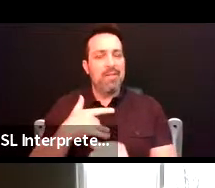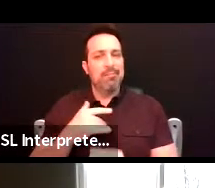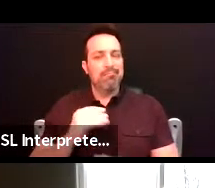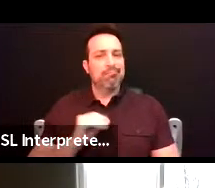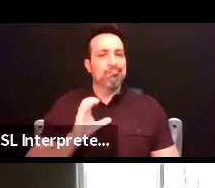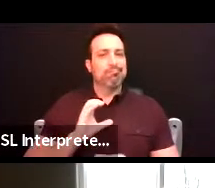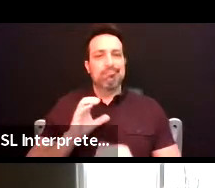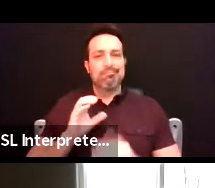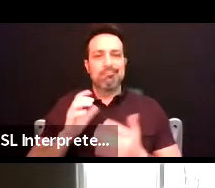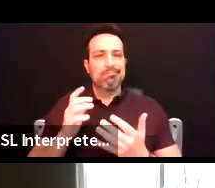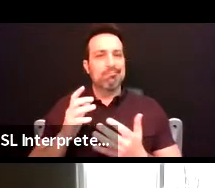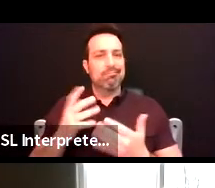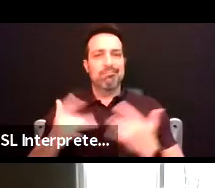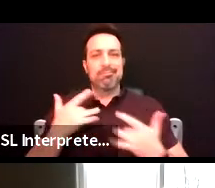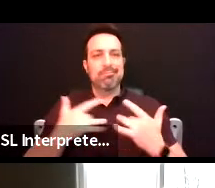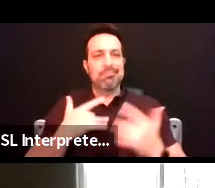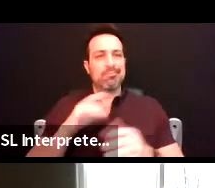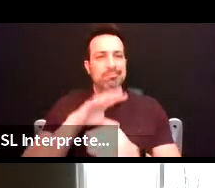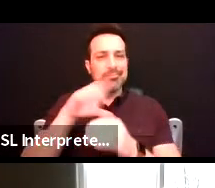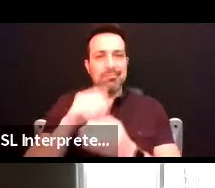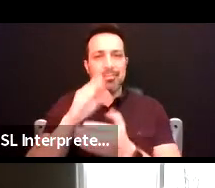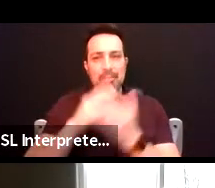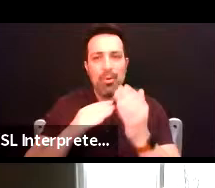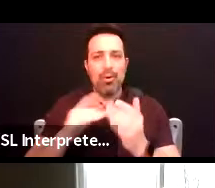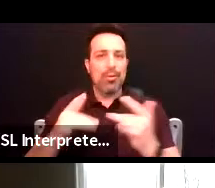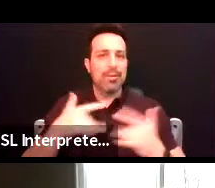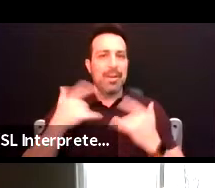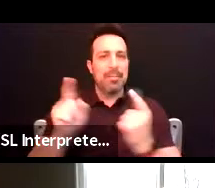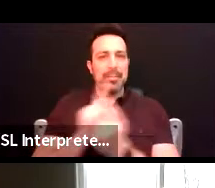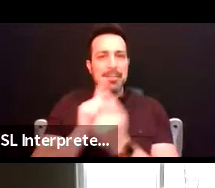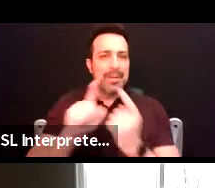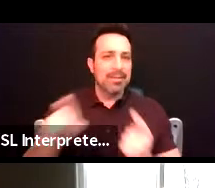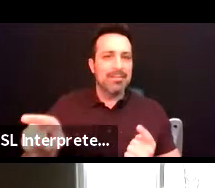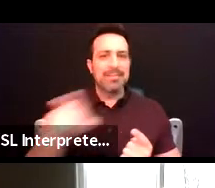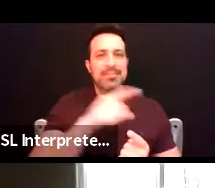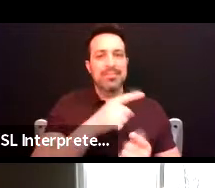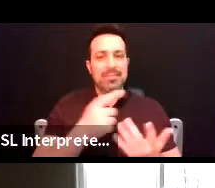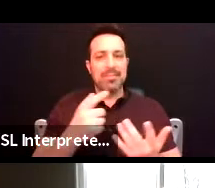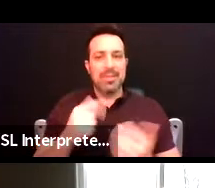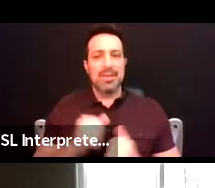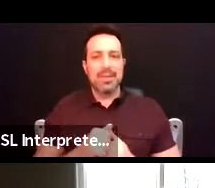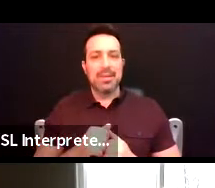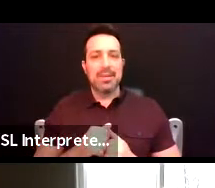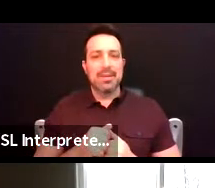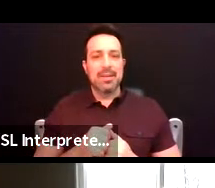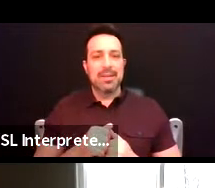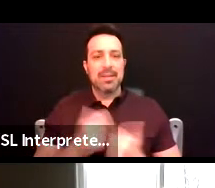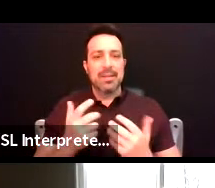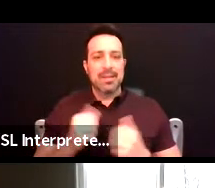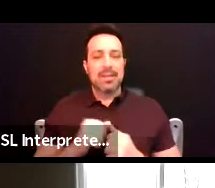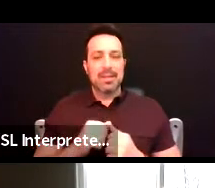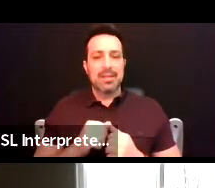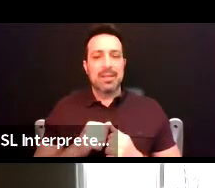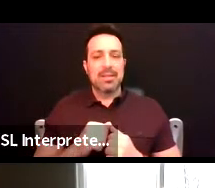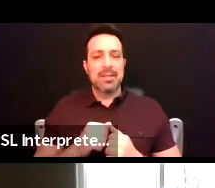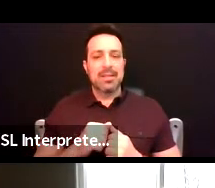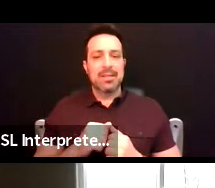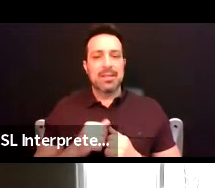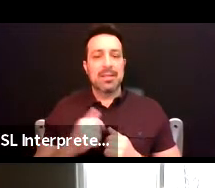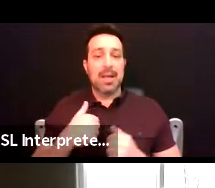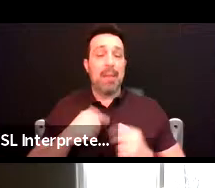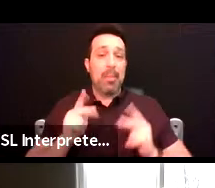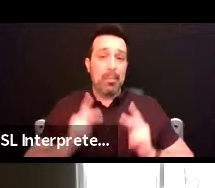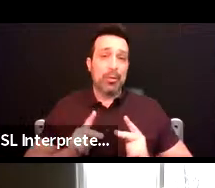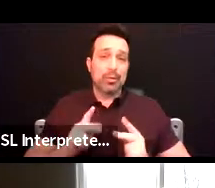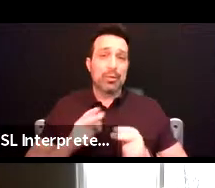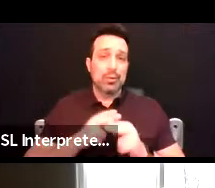it. Excited to meet all of you and in person soon, hopefully. And I go by